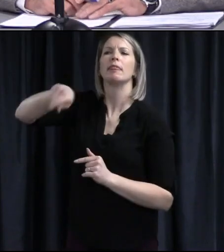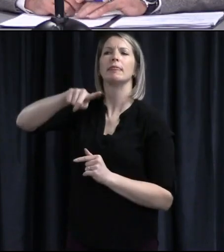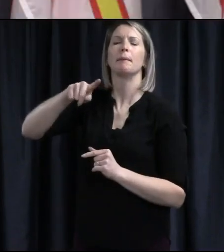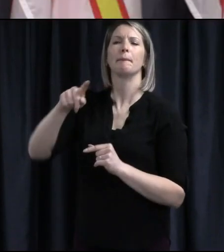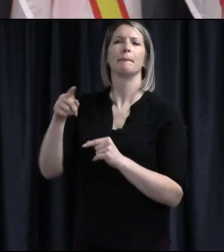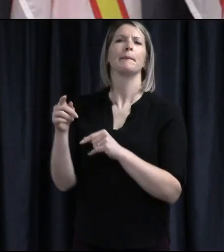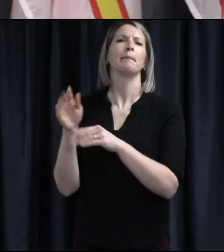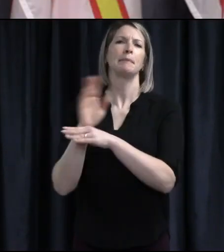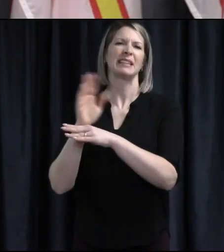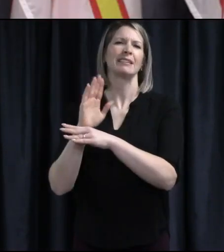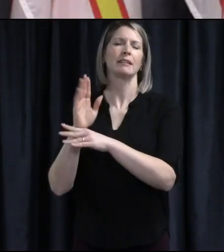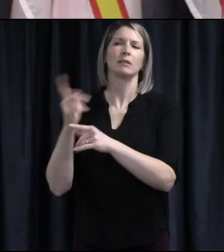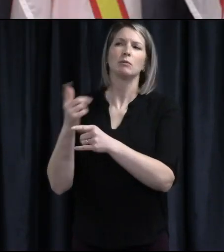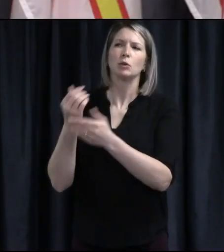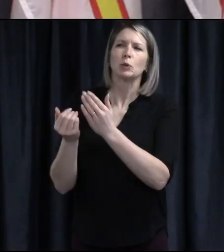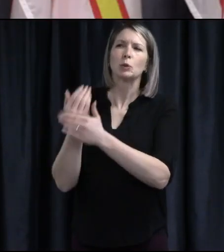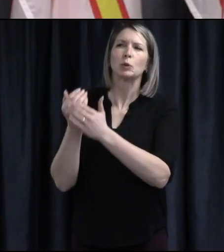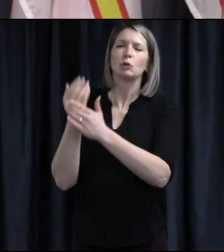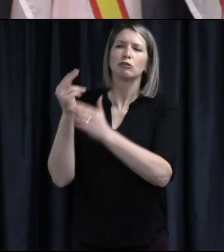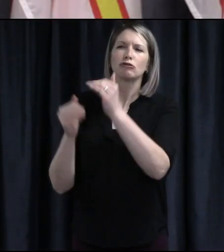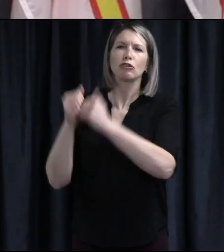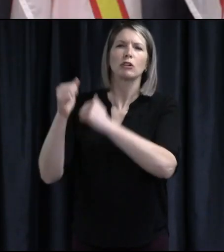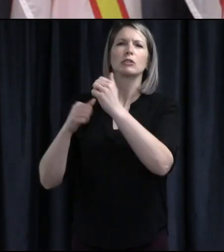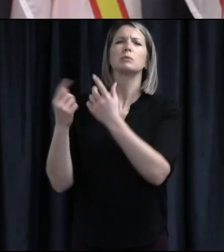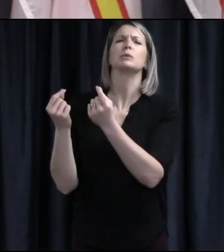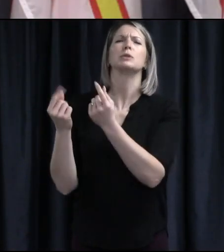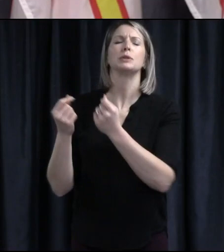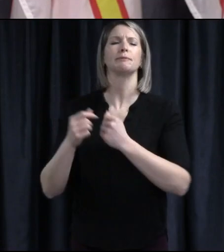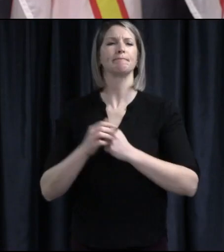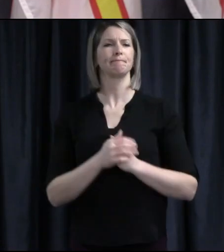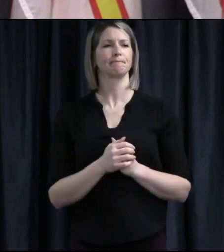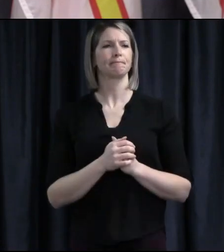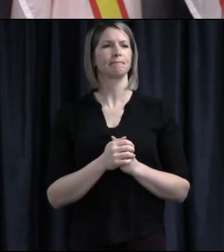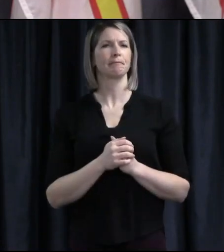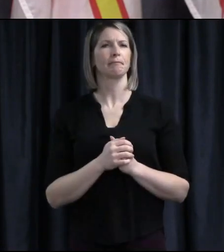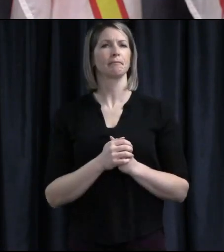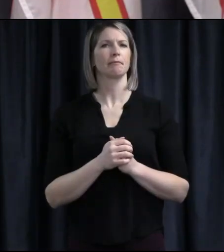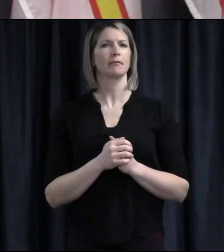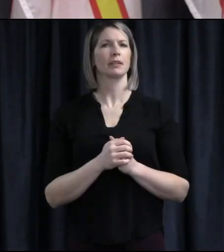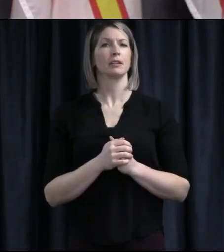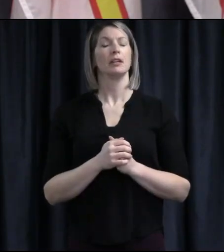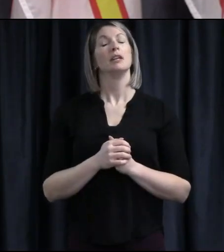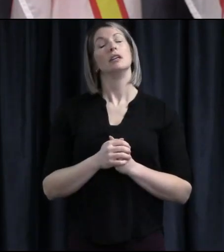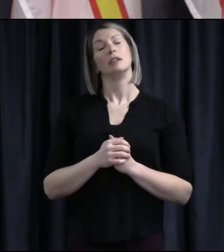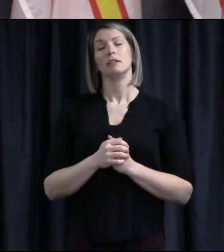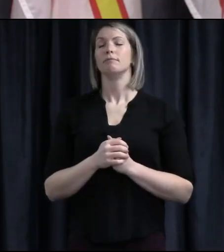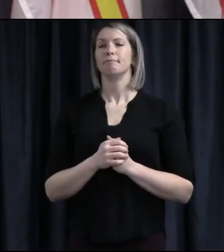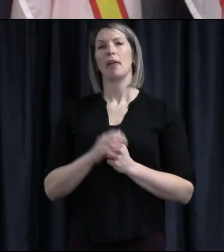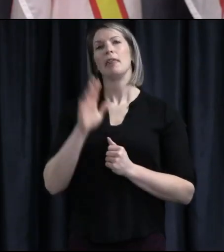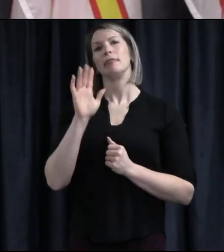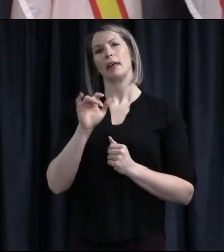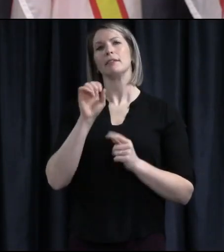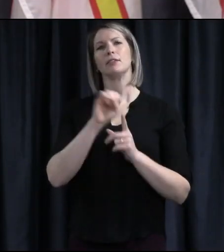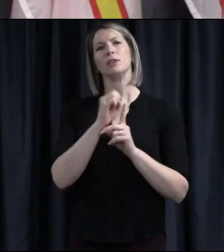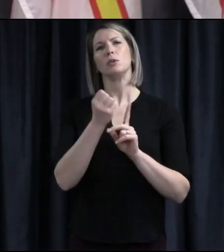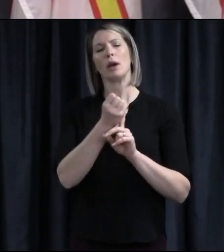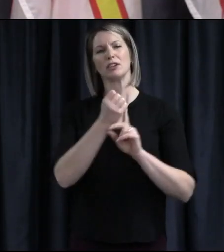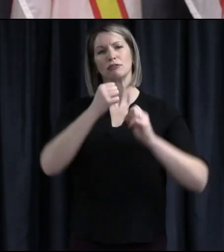So I think we have to look at the situation. They're not, generally speaking, they're not necessarily crammed in together. So